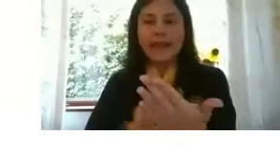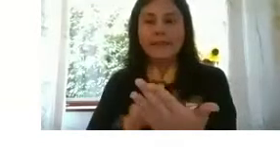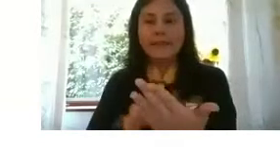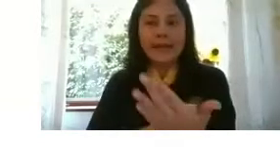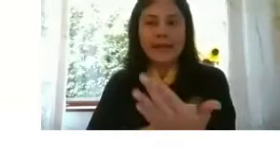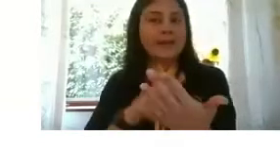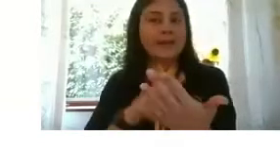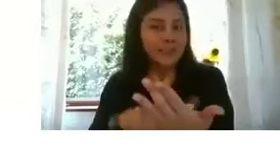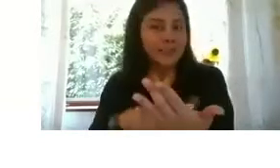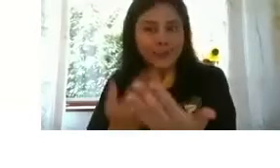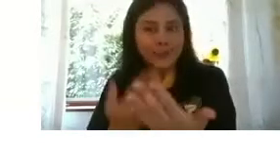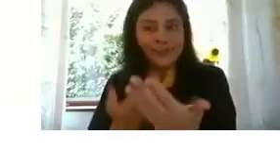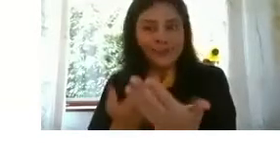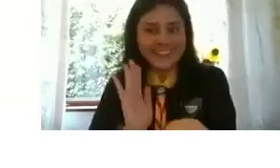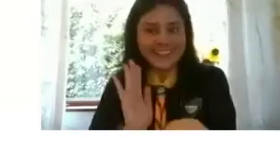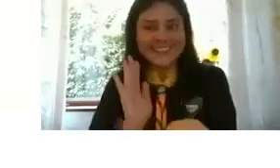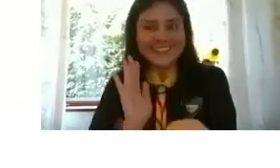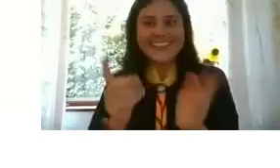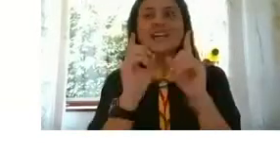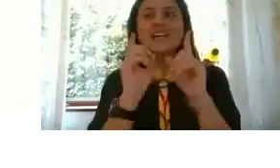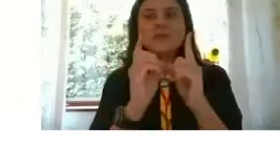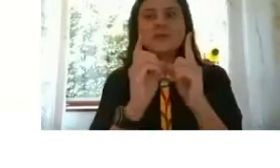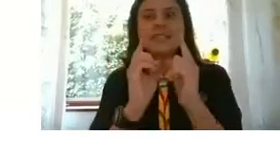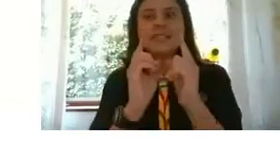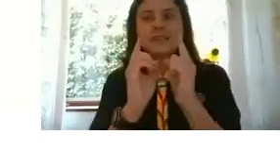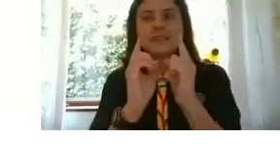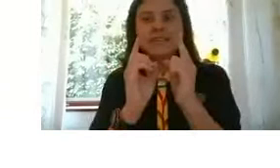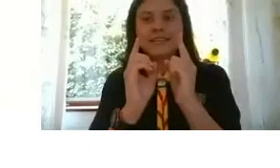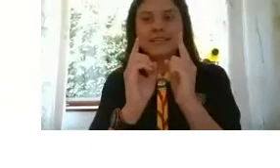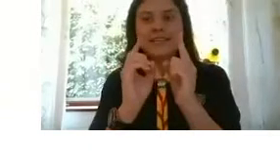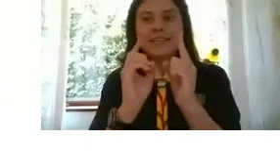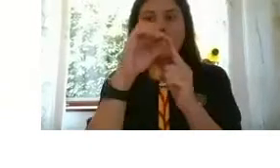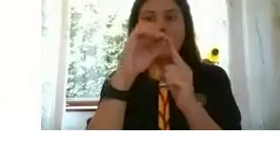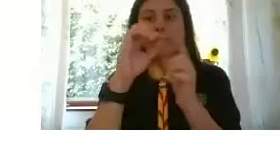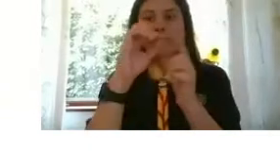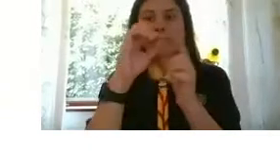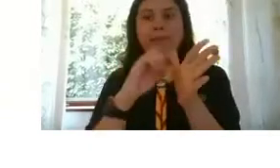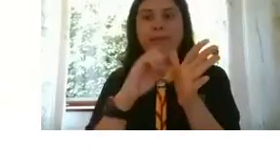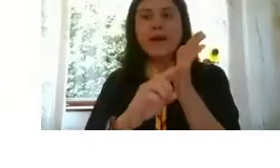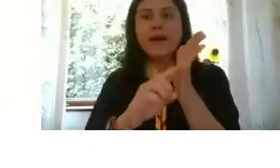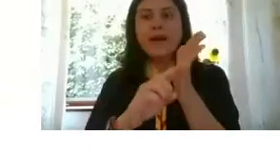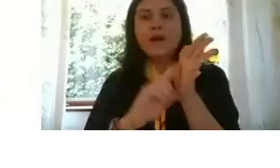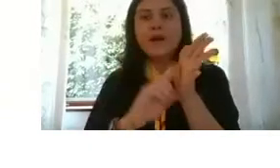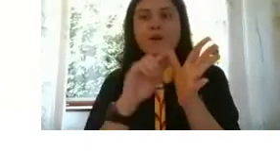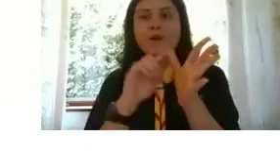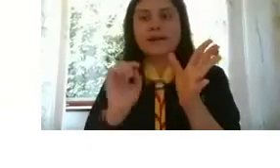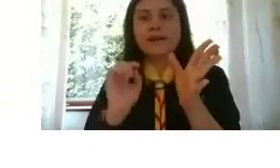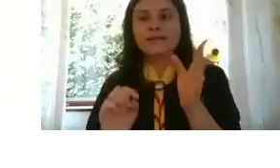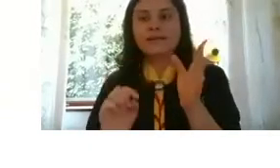an N, a V, whatever, they don't see, yes? So it's better on the side, yeah?